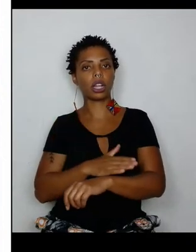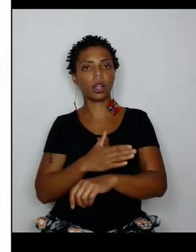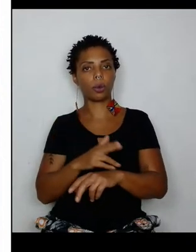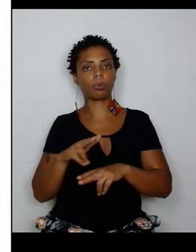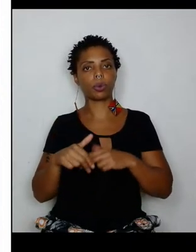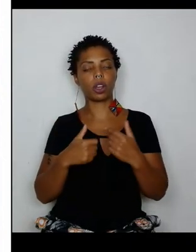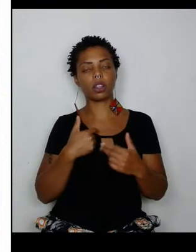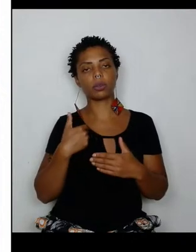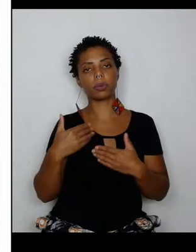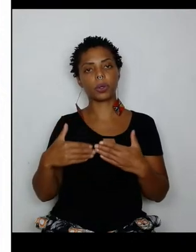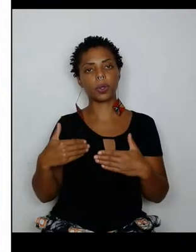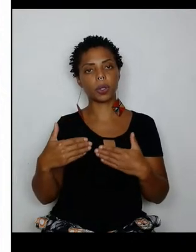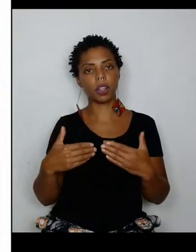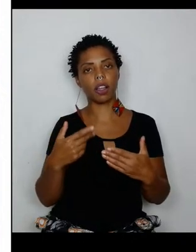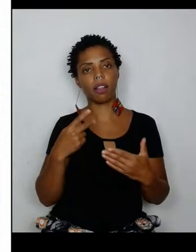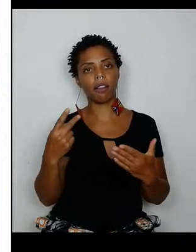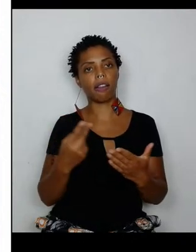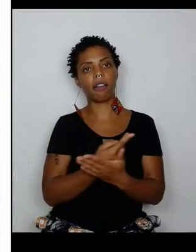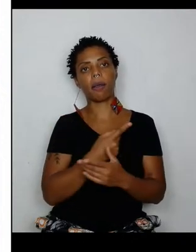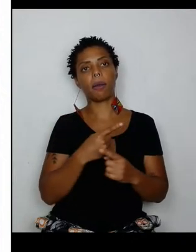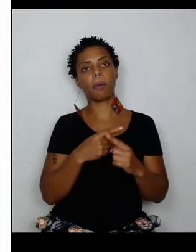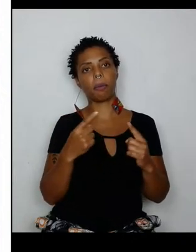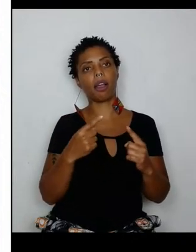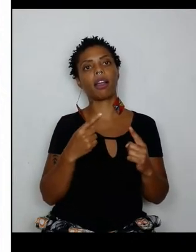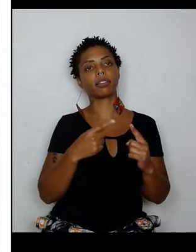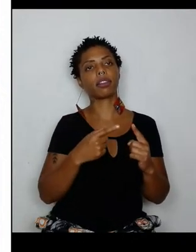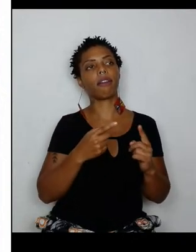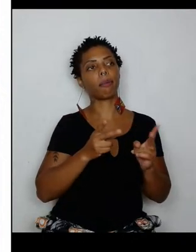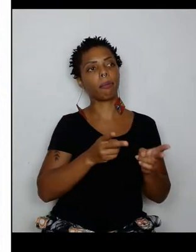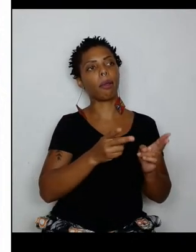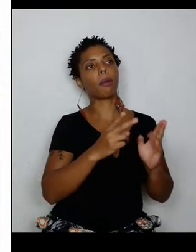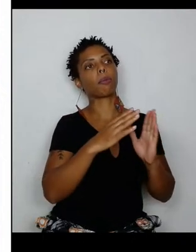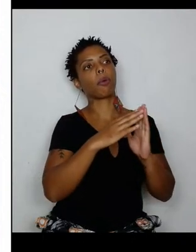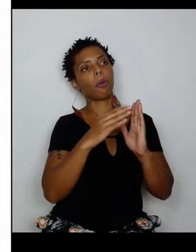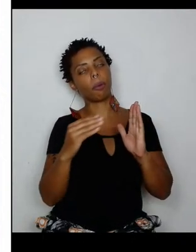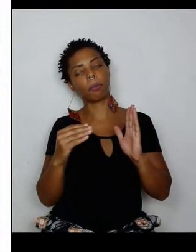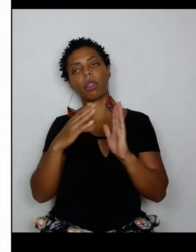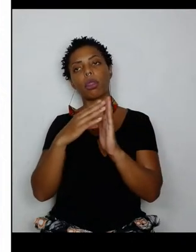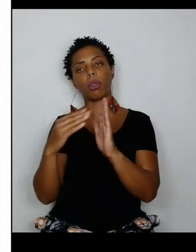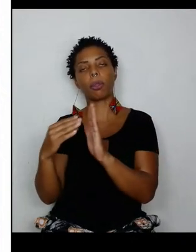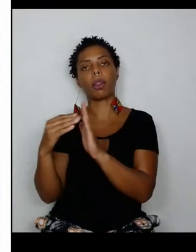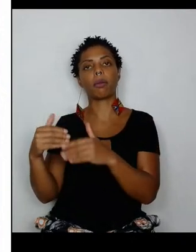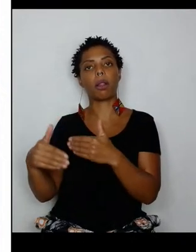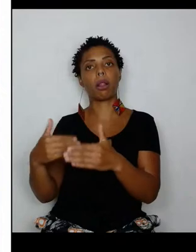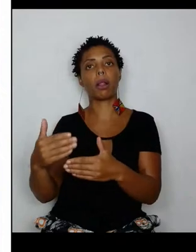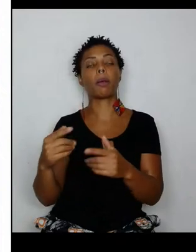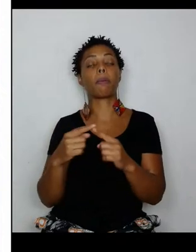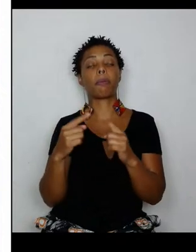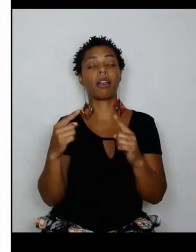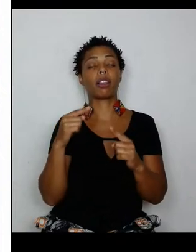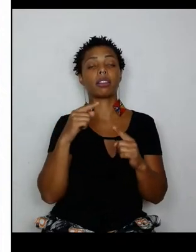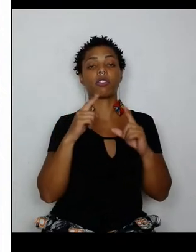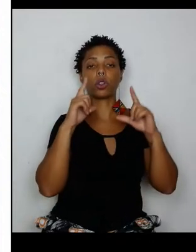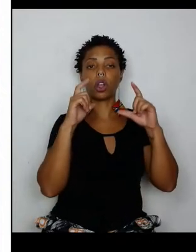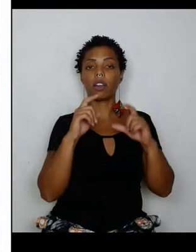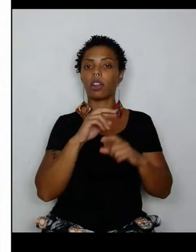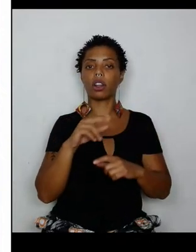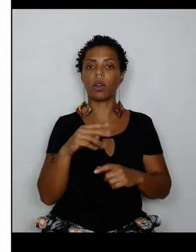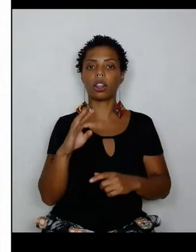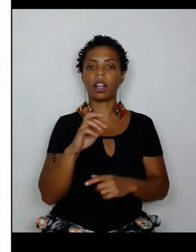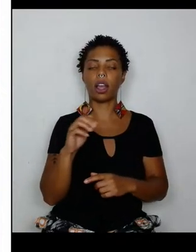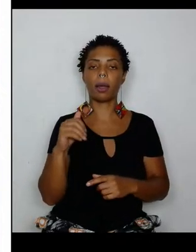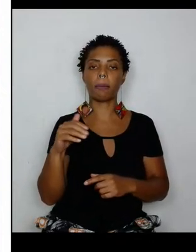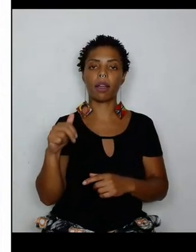replication the photograph likely not of teha amana has nevertheless been widely accepted as representing